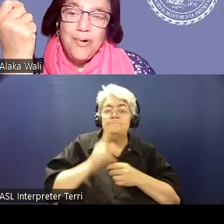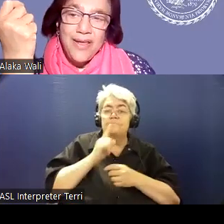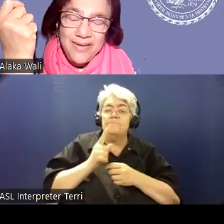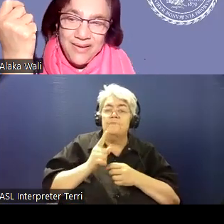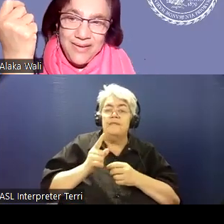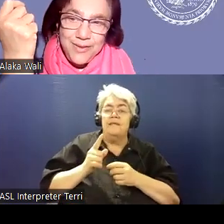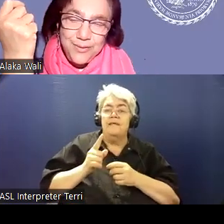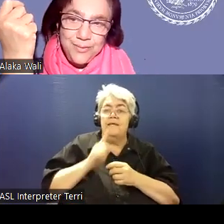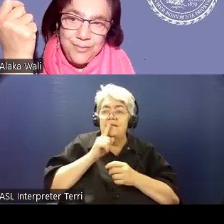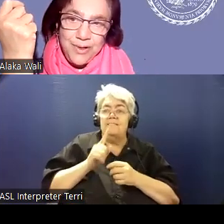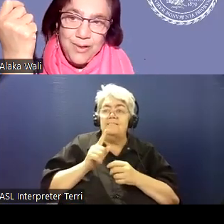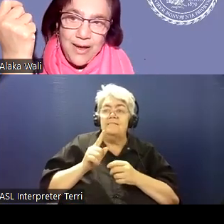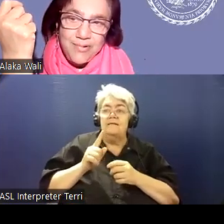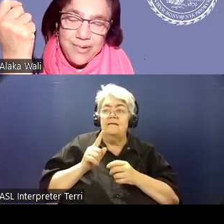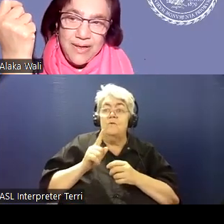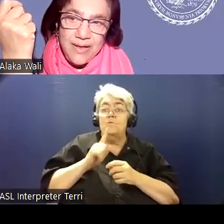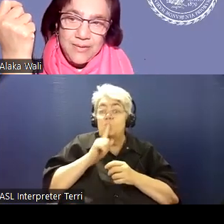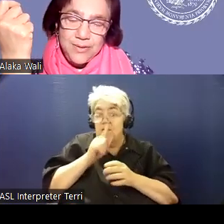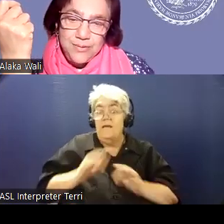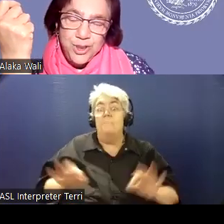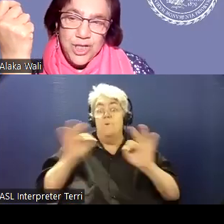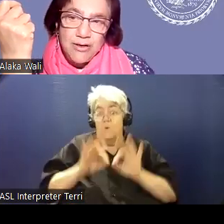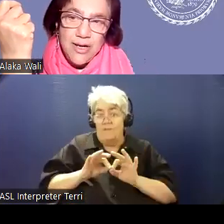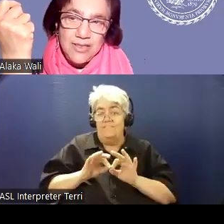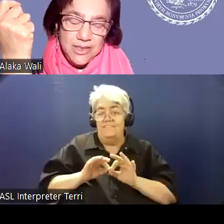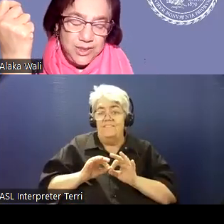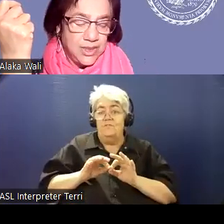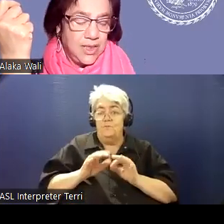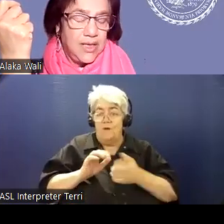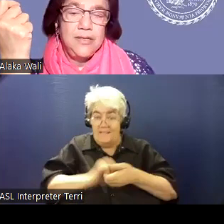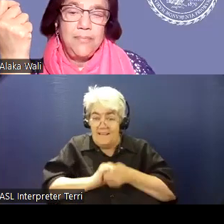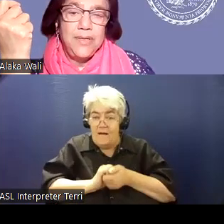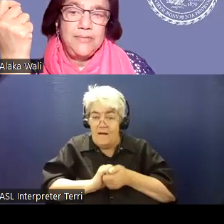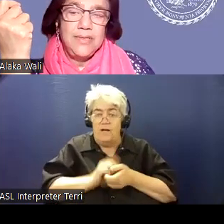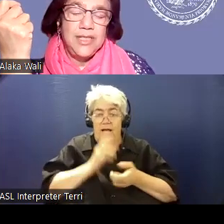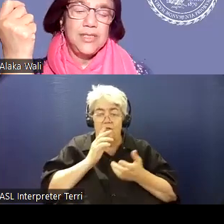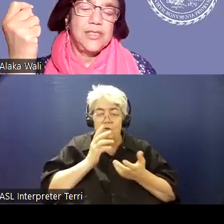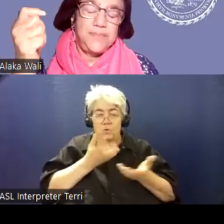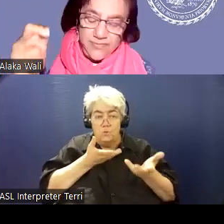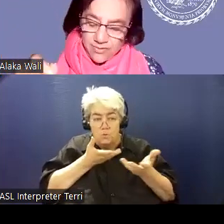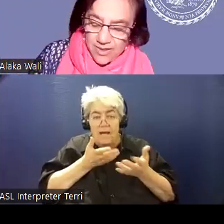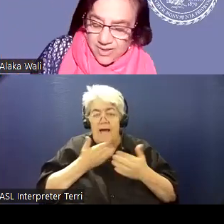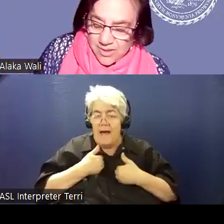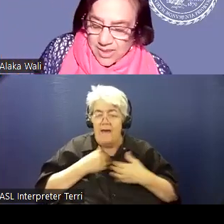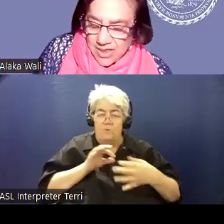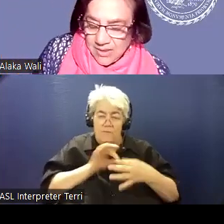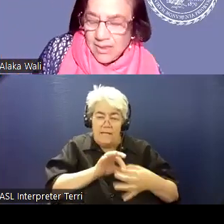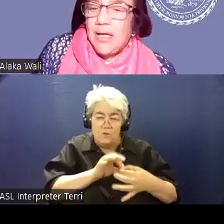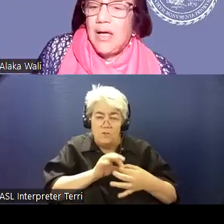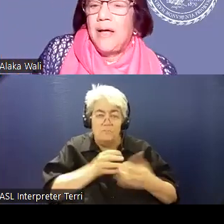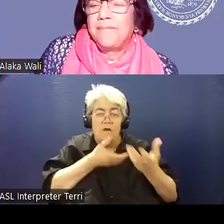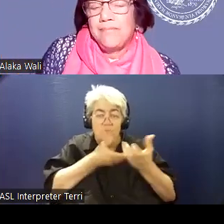scientifically important to collaborate and to share knowledge and to build relationships of trust to